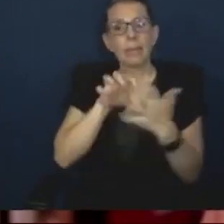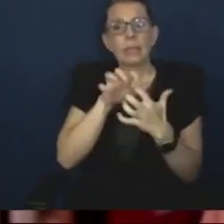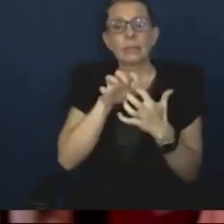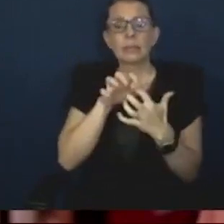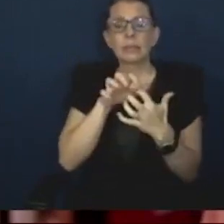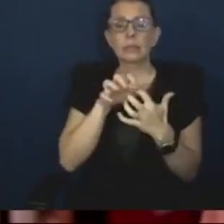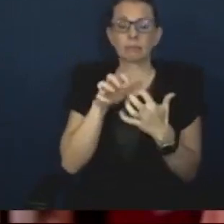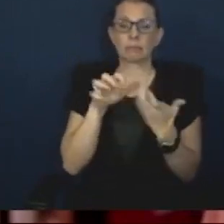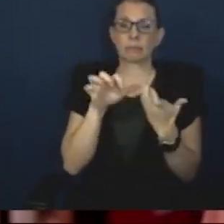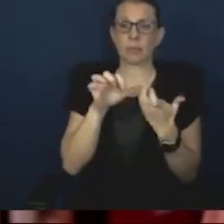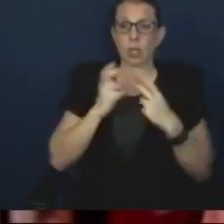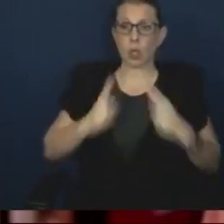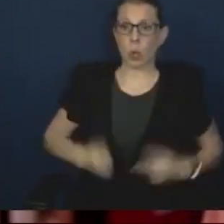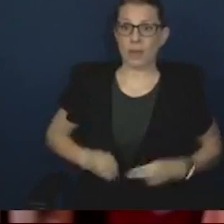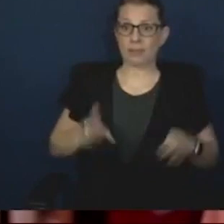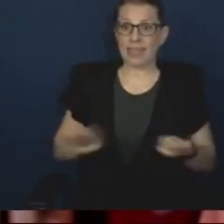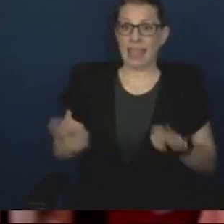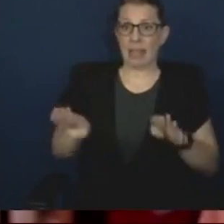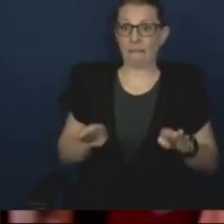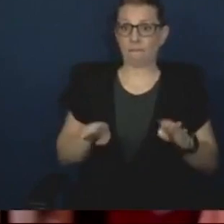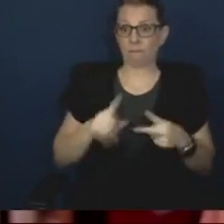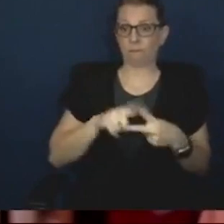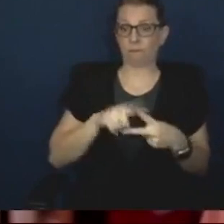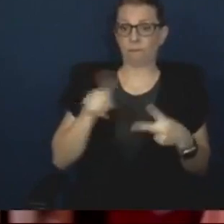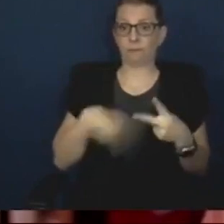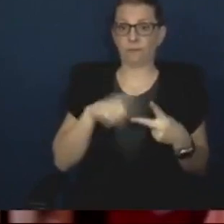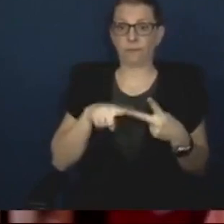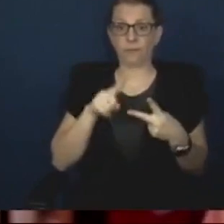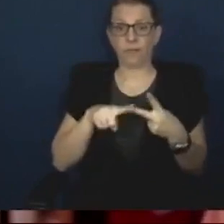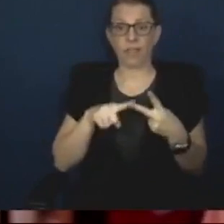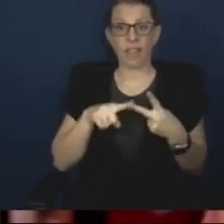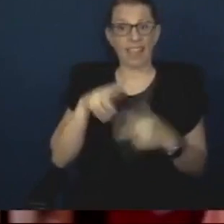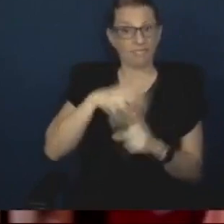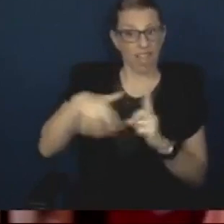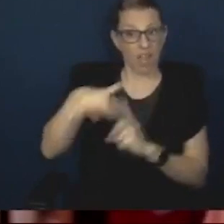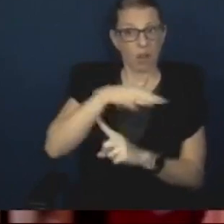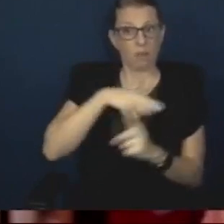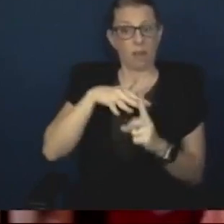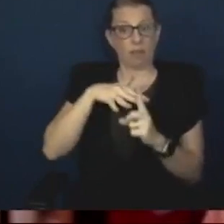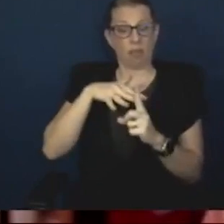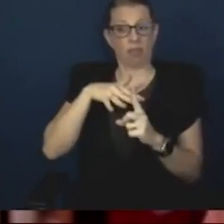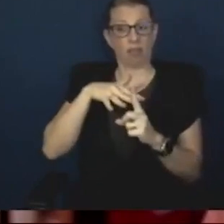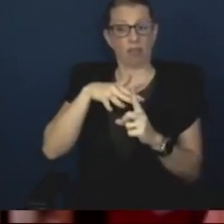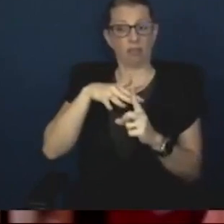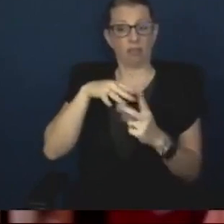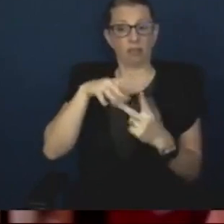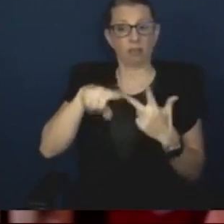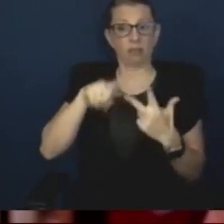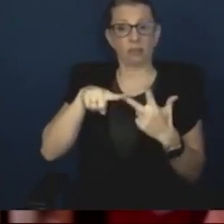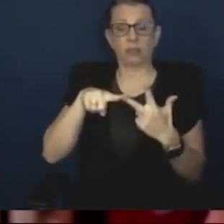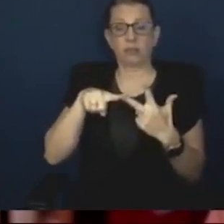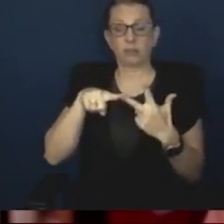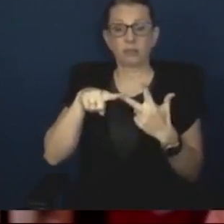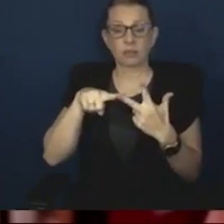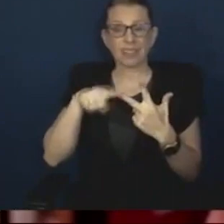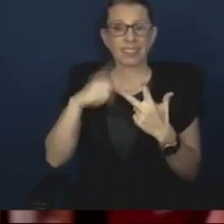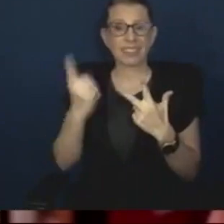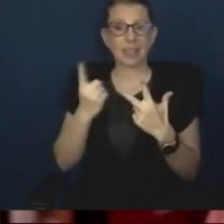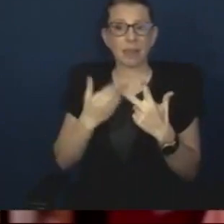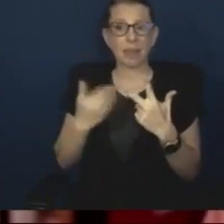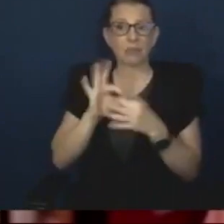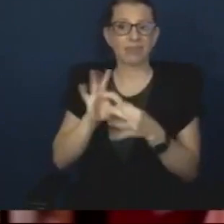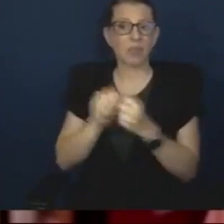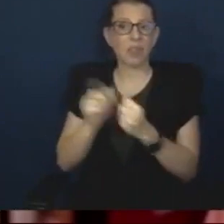how humans behave, it's a mix of environmental conditions, and there's something to do with the